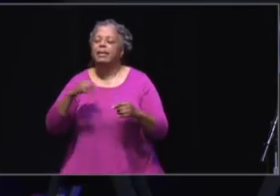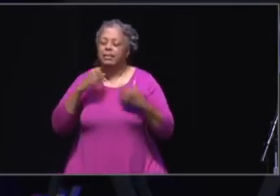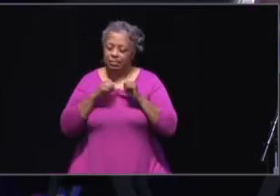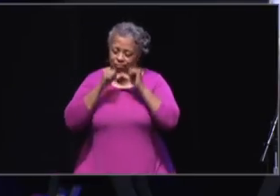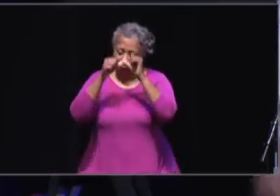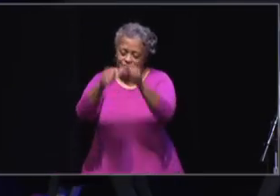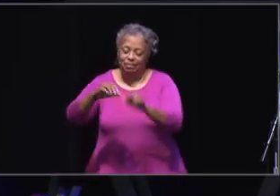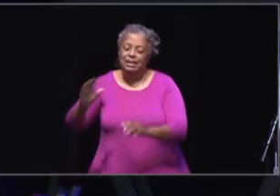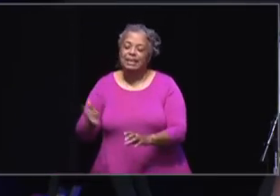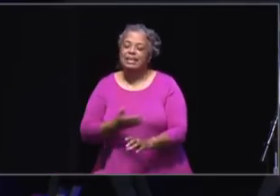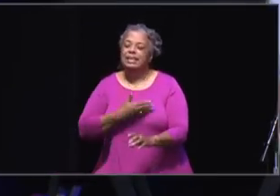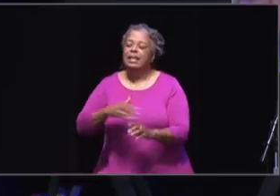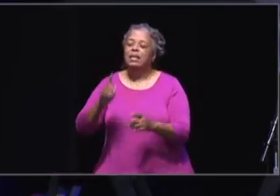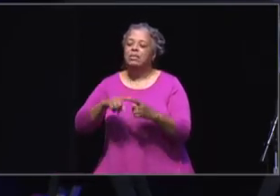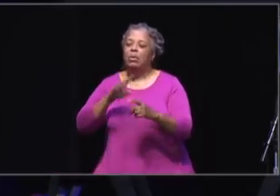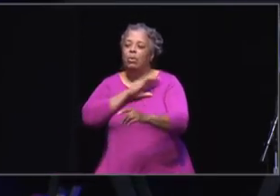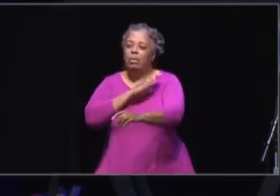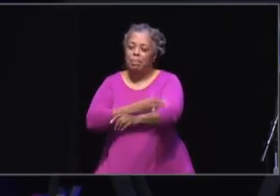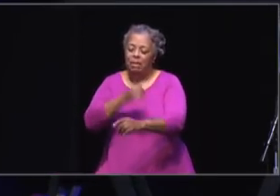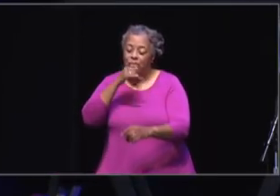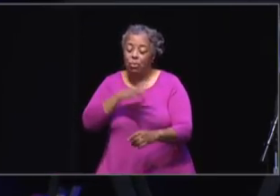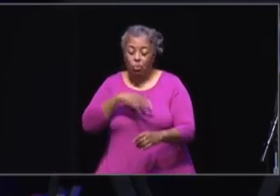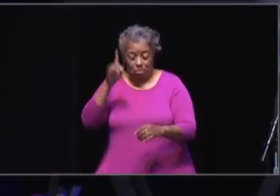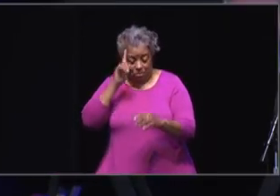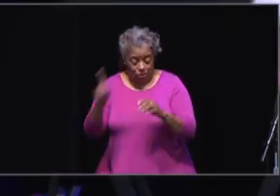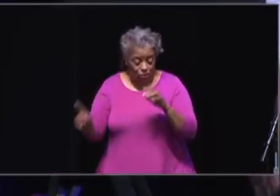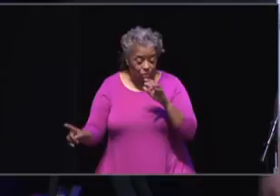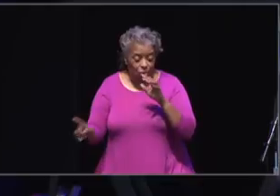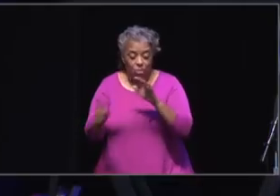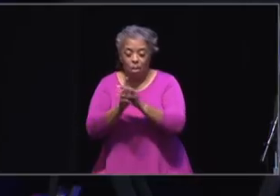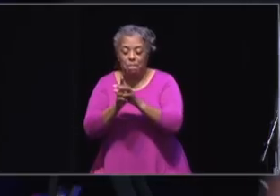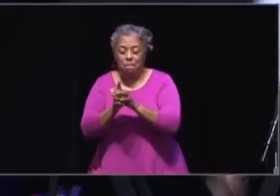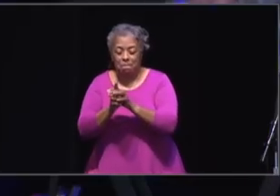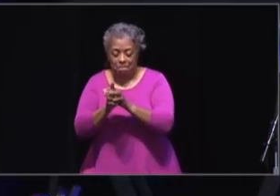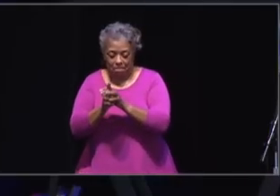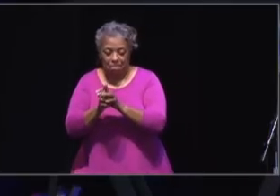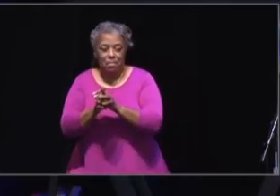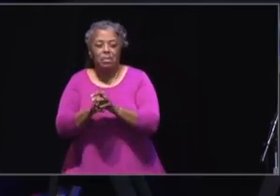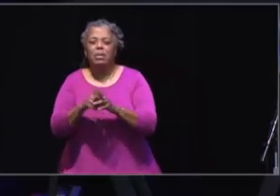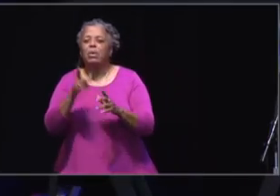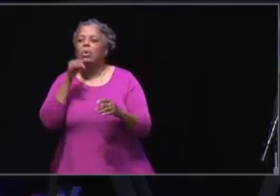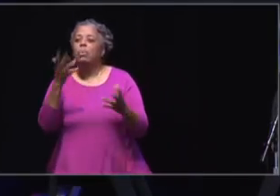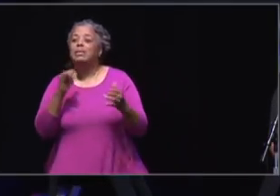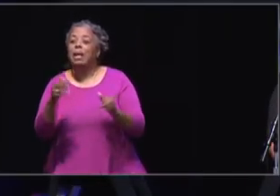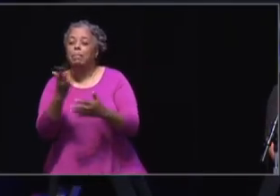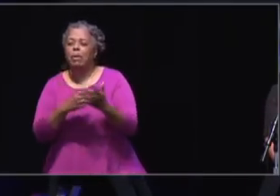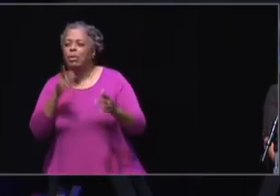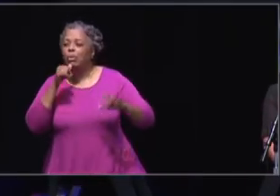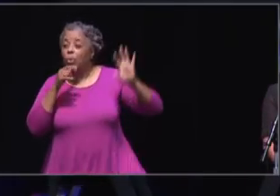Sing till the power of the women come down. Who would like that part?